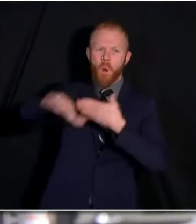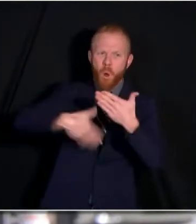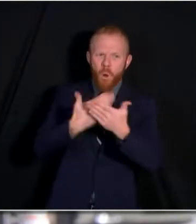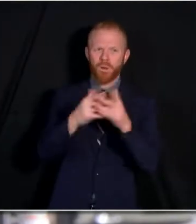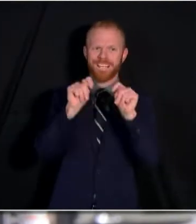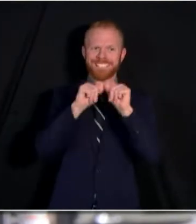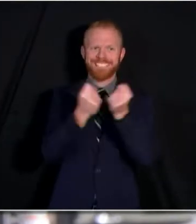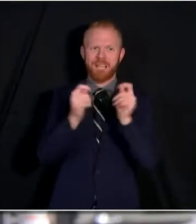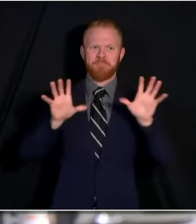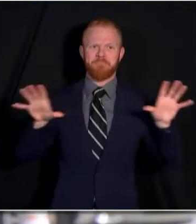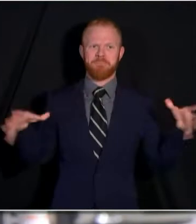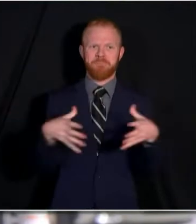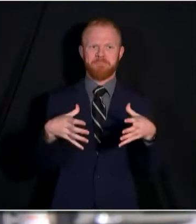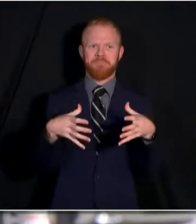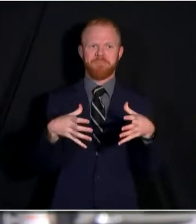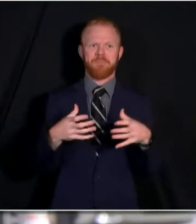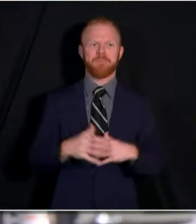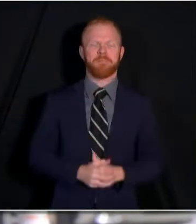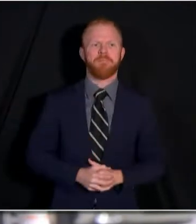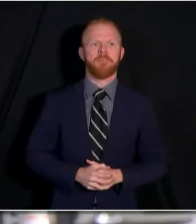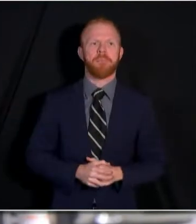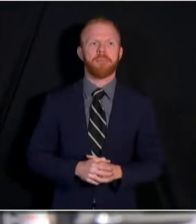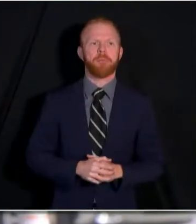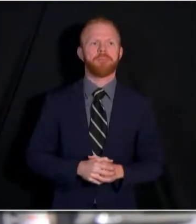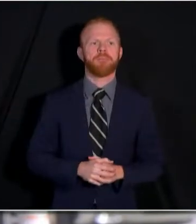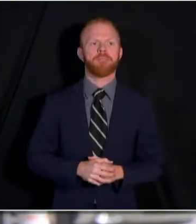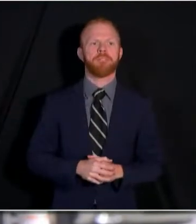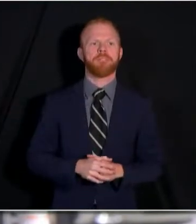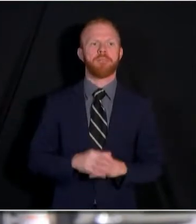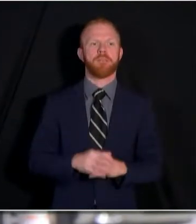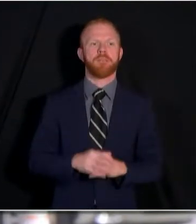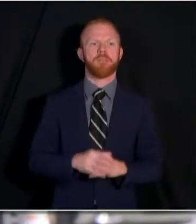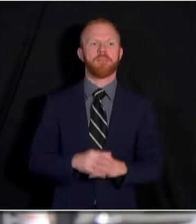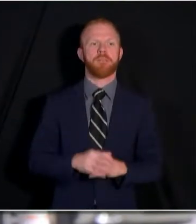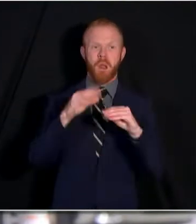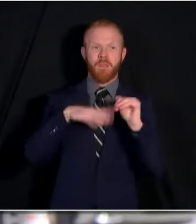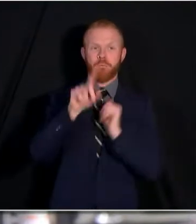million documented COVID-19 positive cases and over 19,000